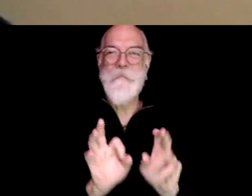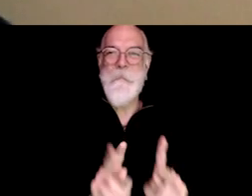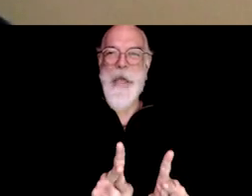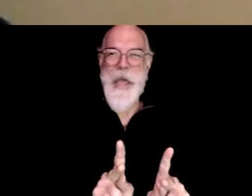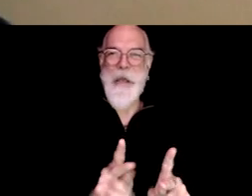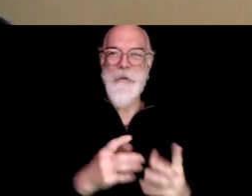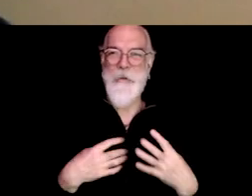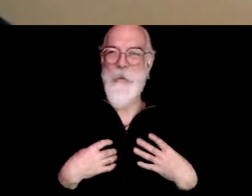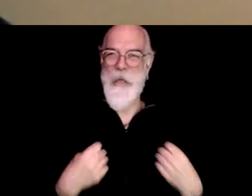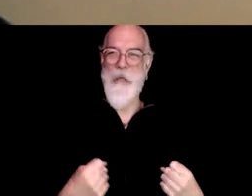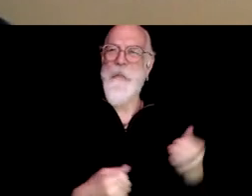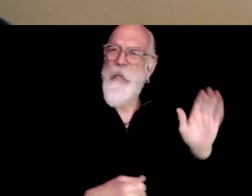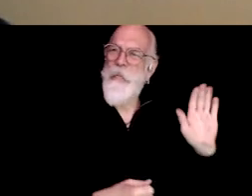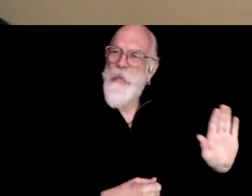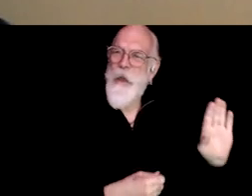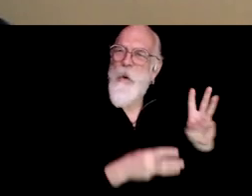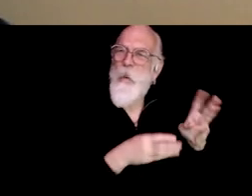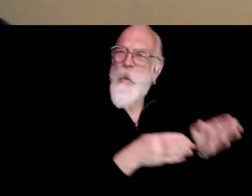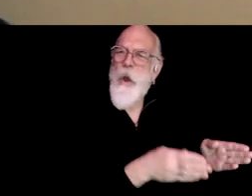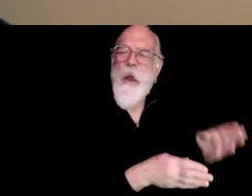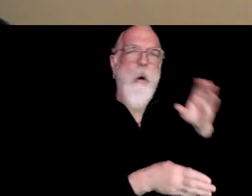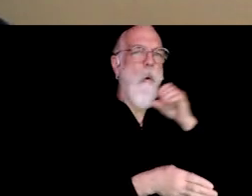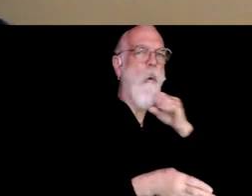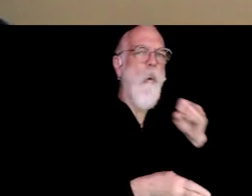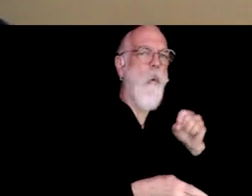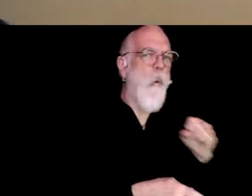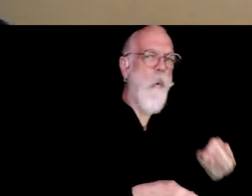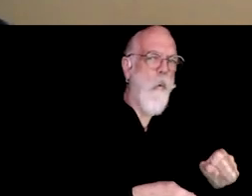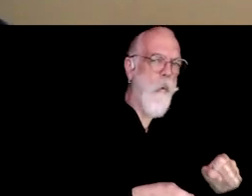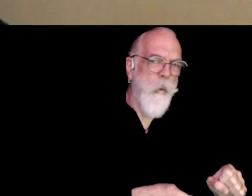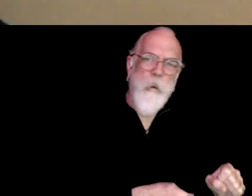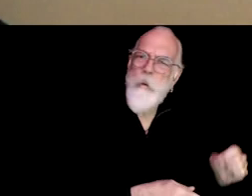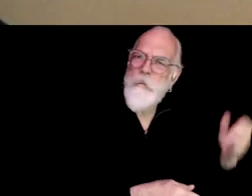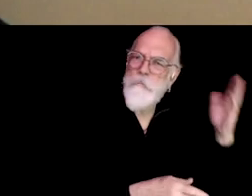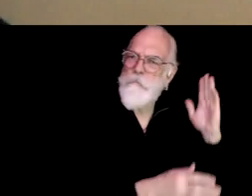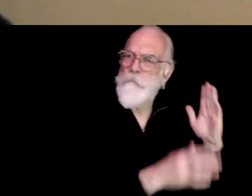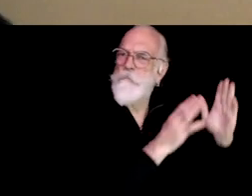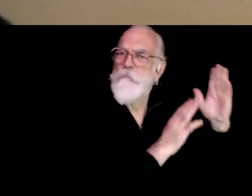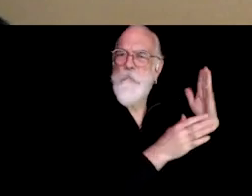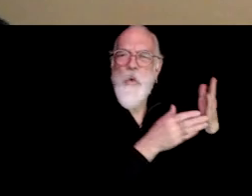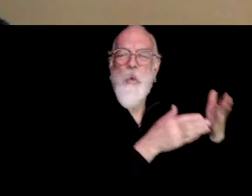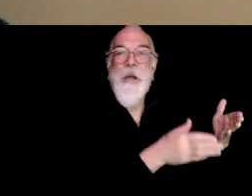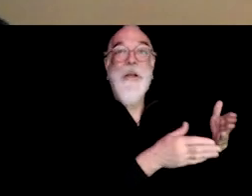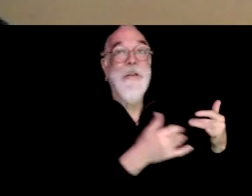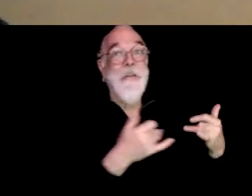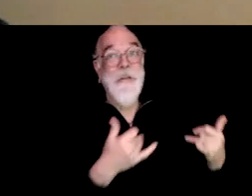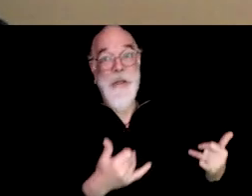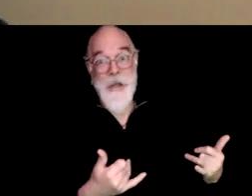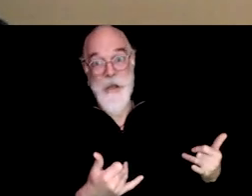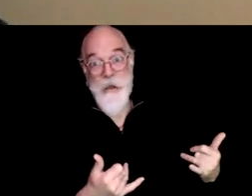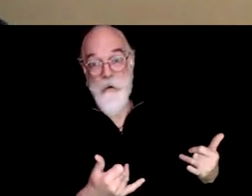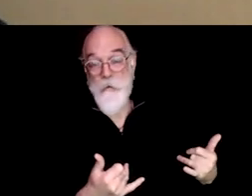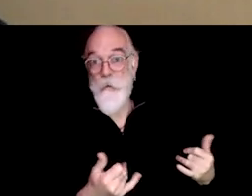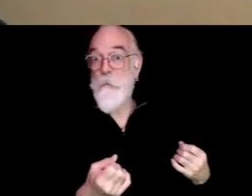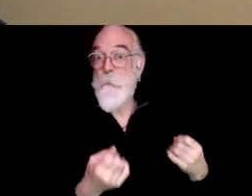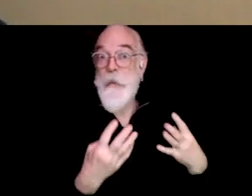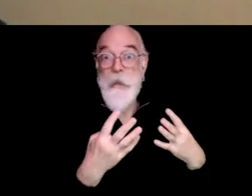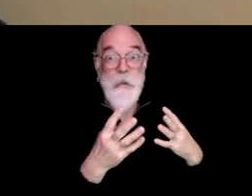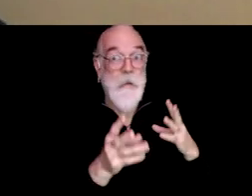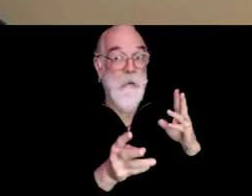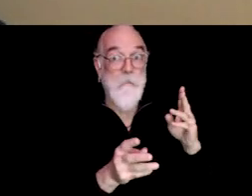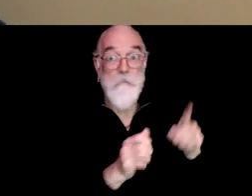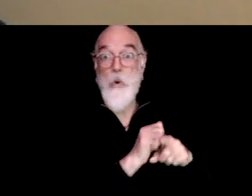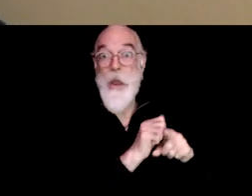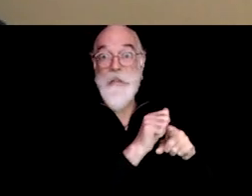old way, and now many different practitioners may have only a single role